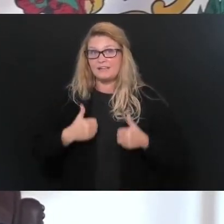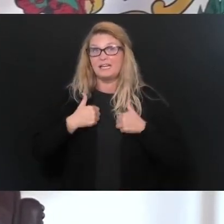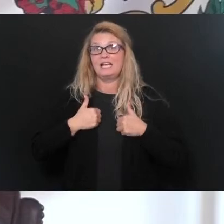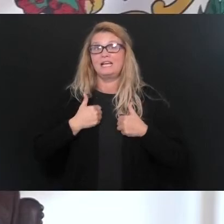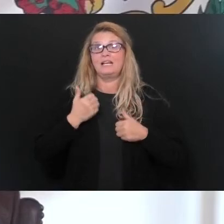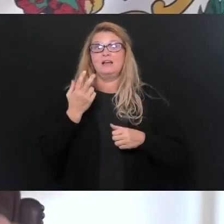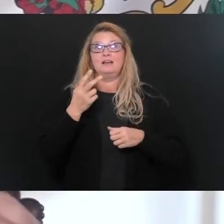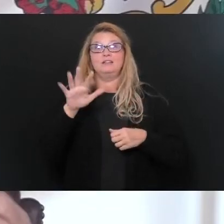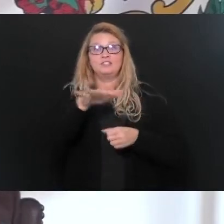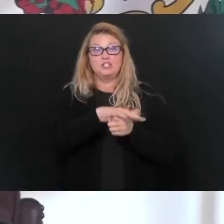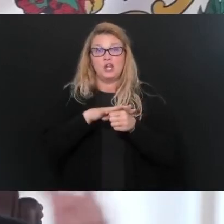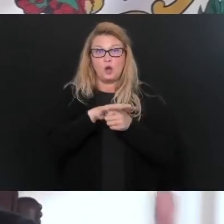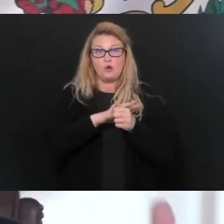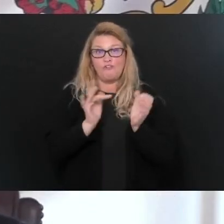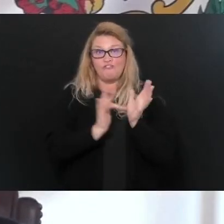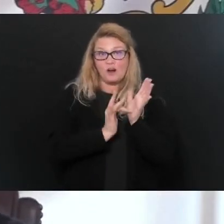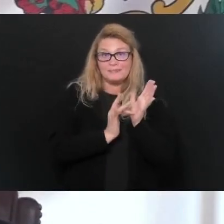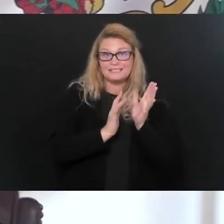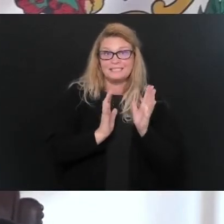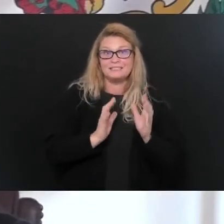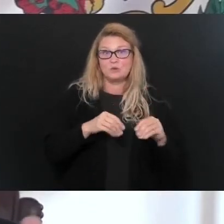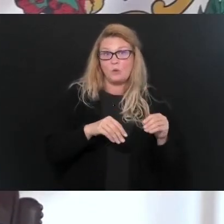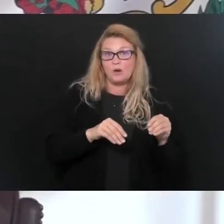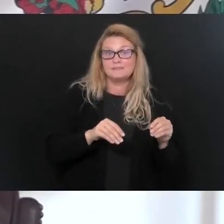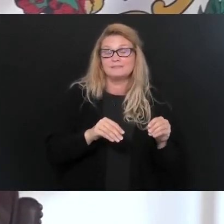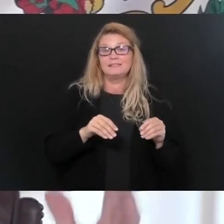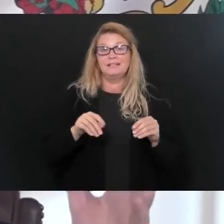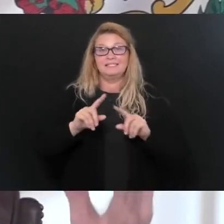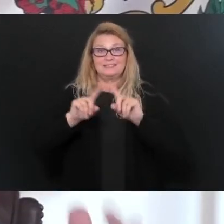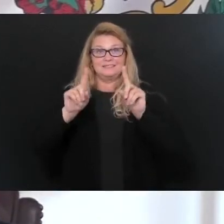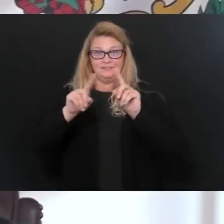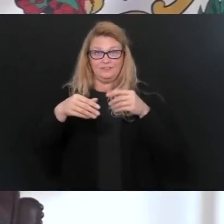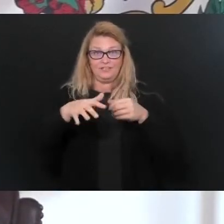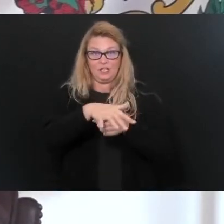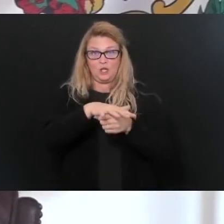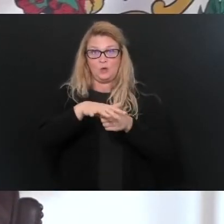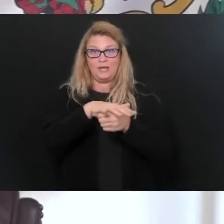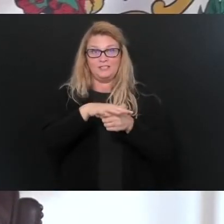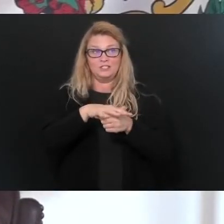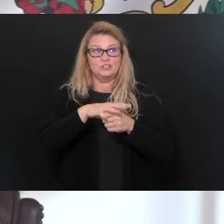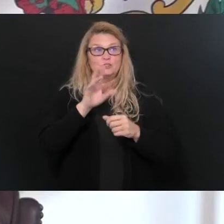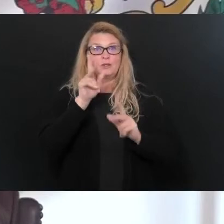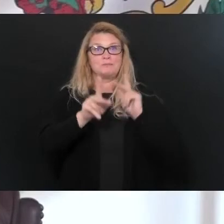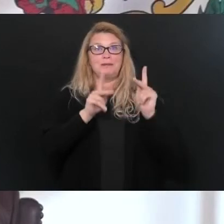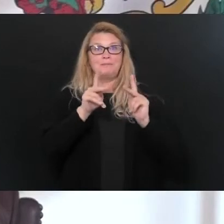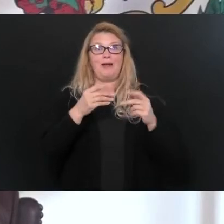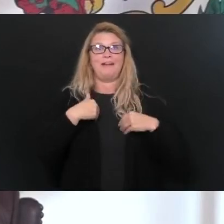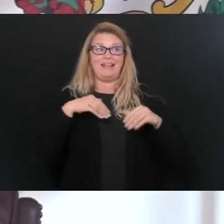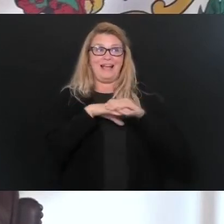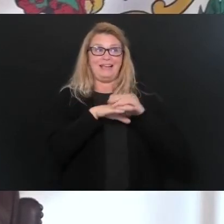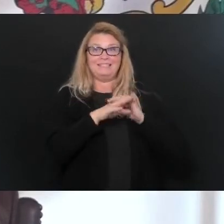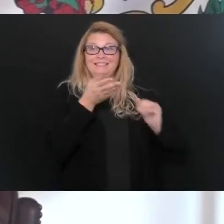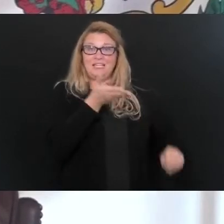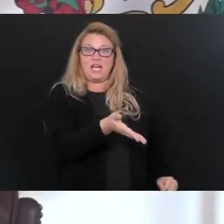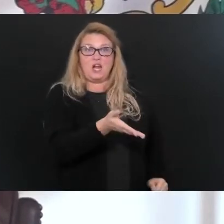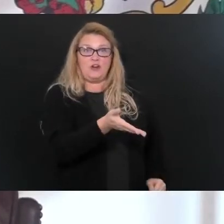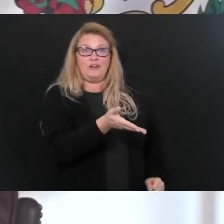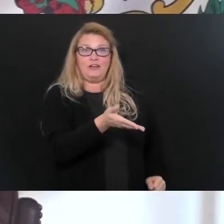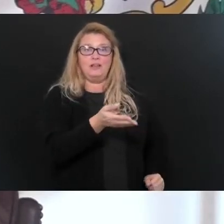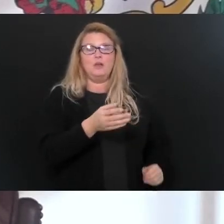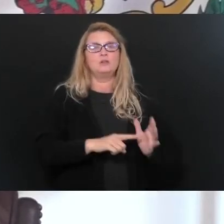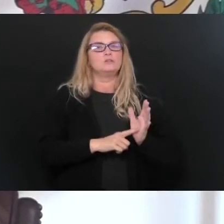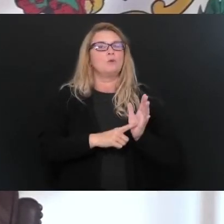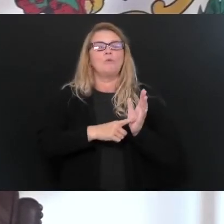pharmacies, to different locations to where we can get them to the people, because once you get these